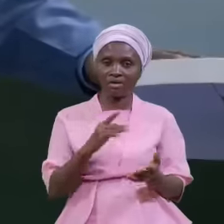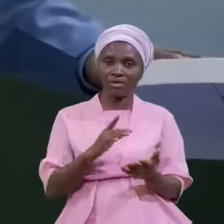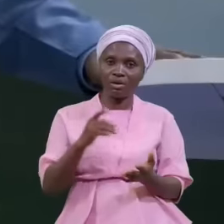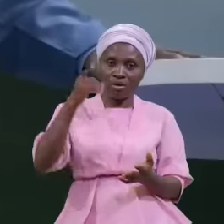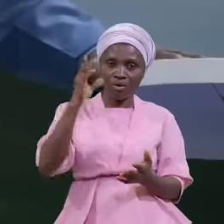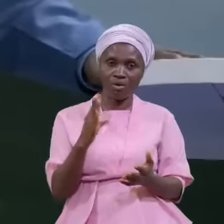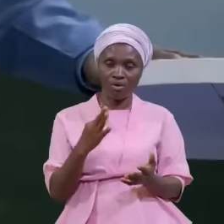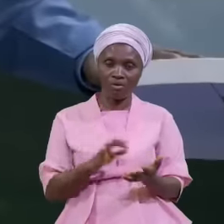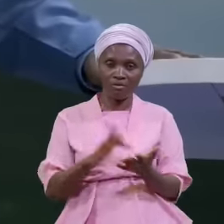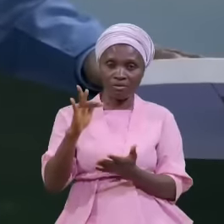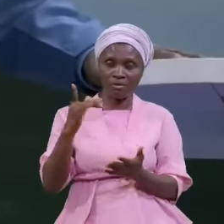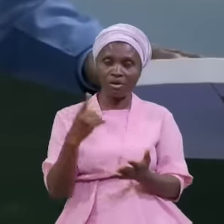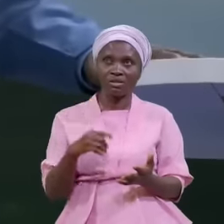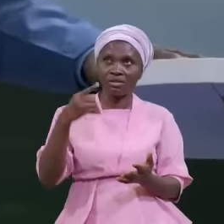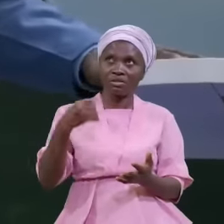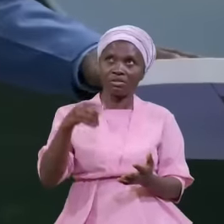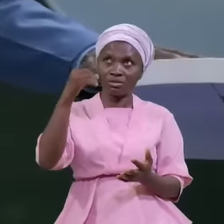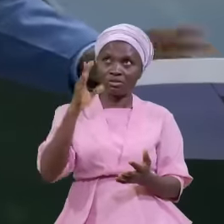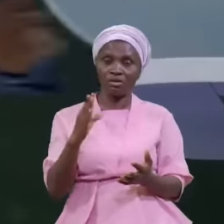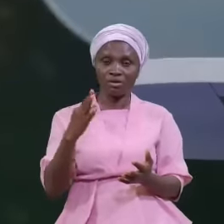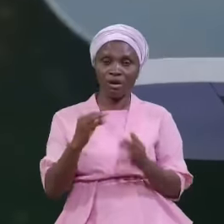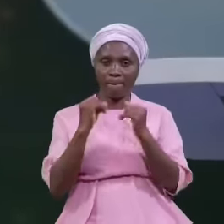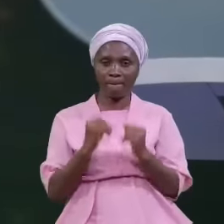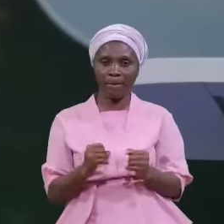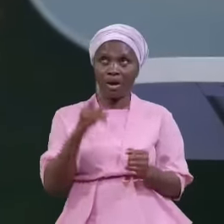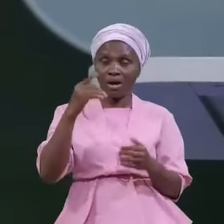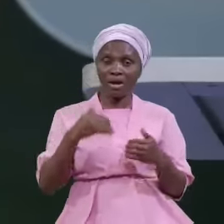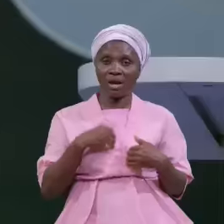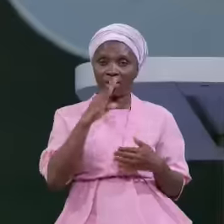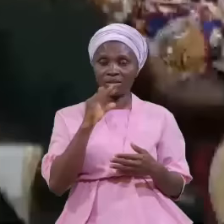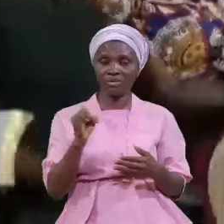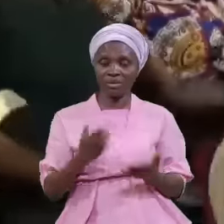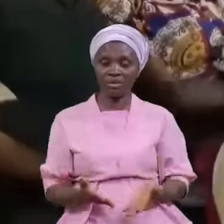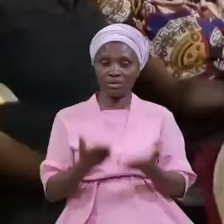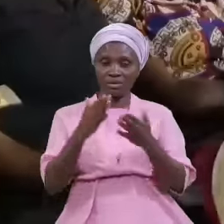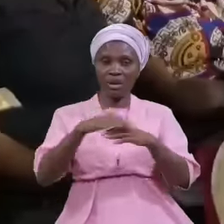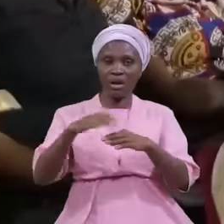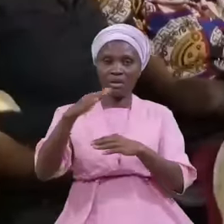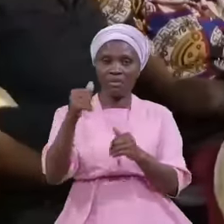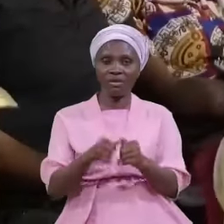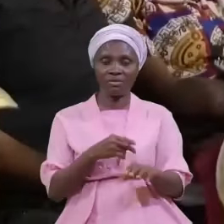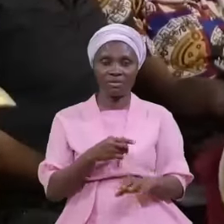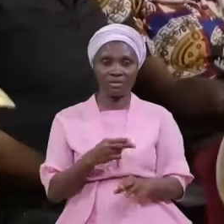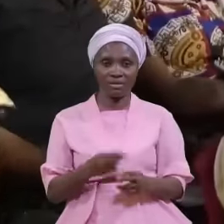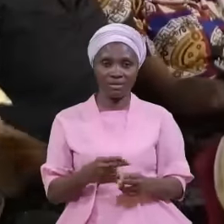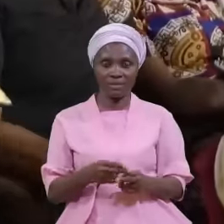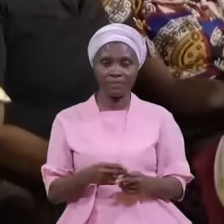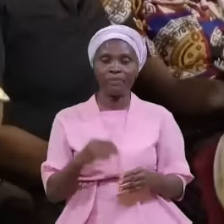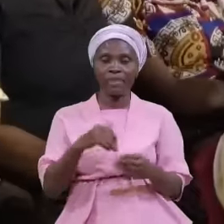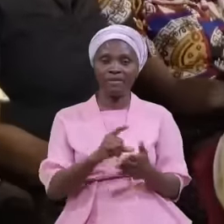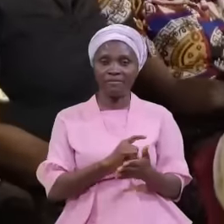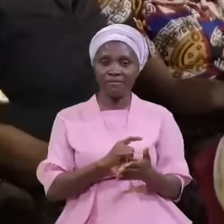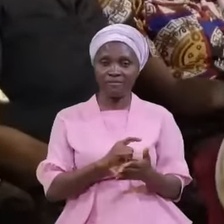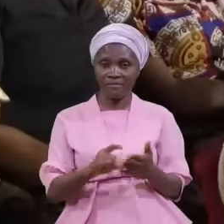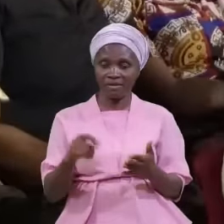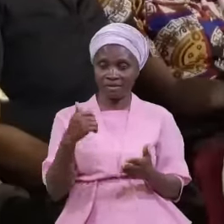God of power, he has been exalted above every name. Look at verse 10. In verse 10, it says